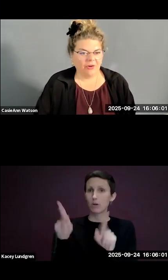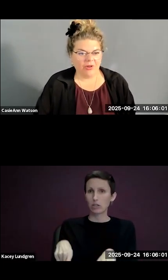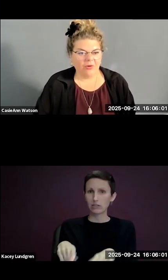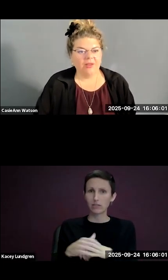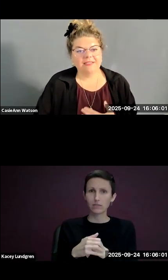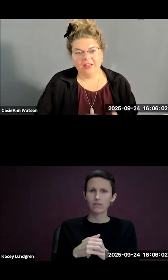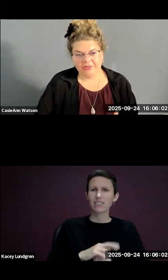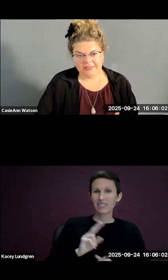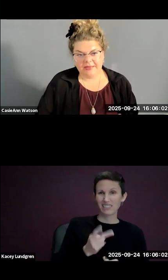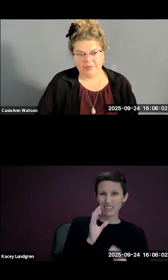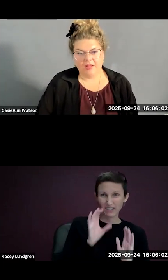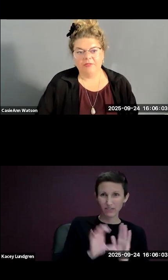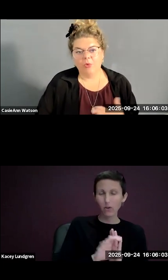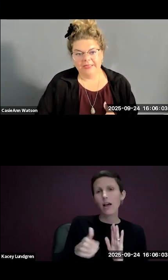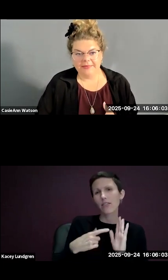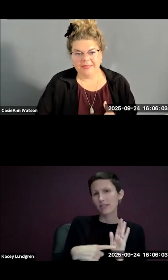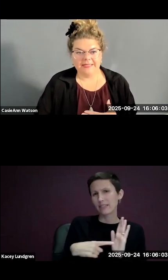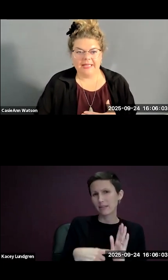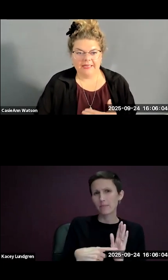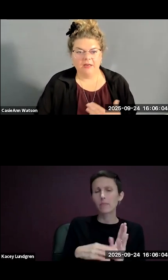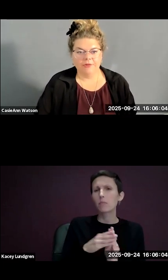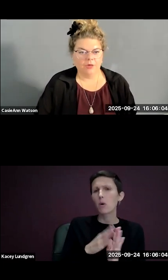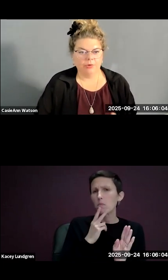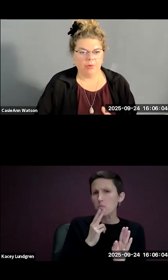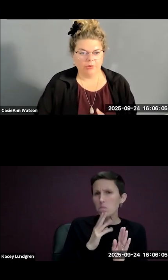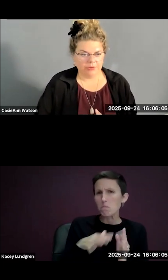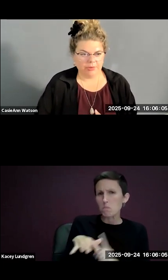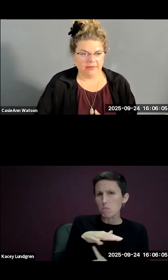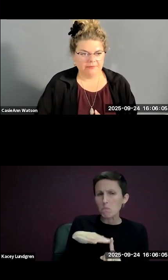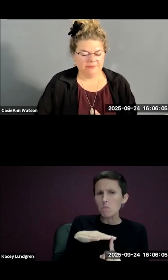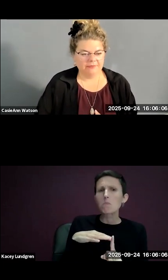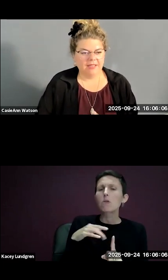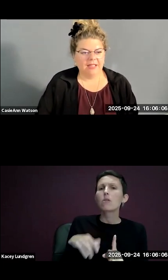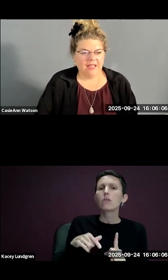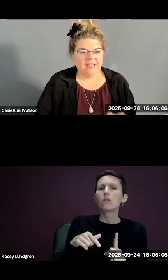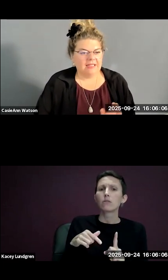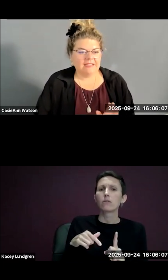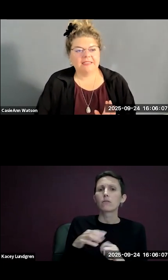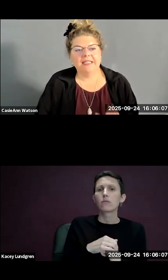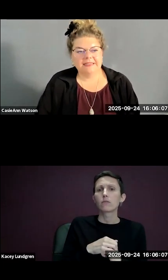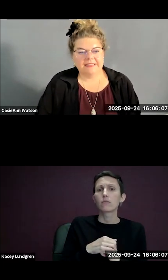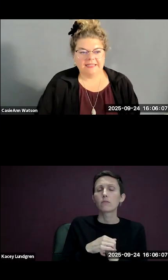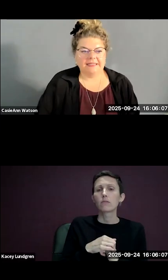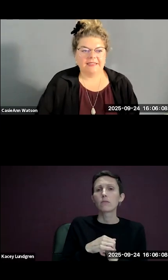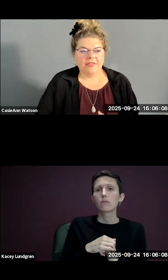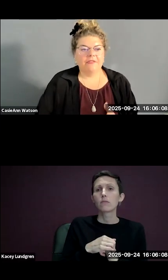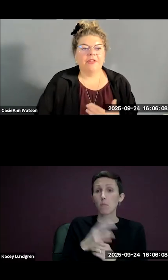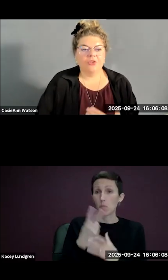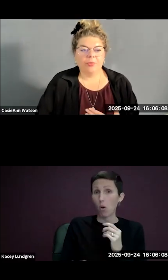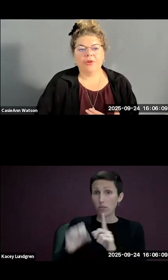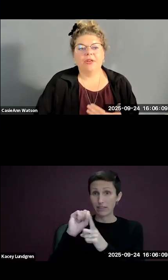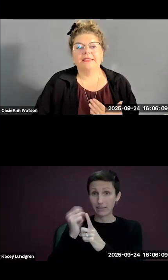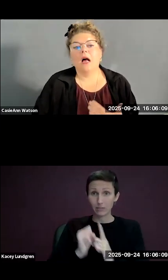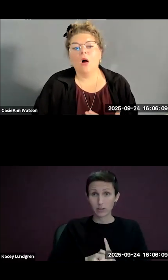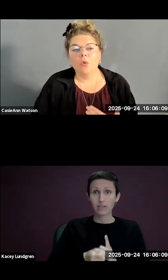The second photo is another example of a more intimate setting of video remote interpreting. In these instances,